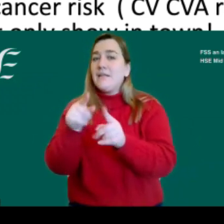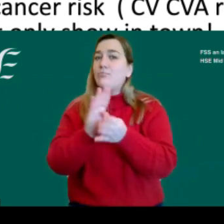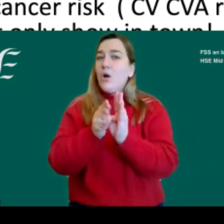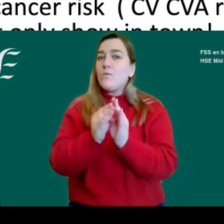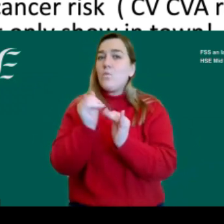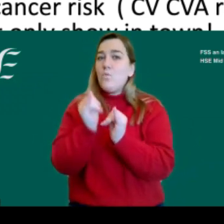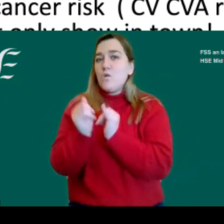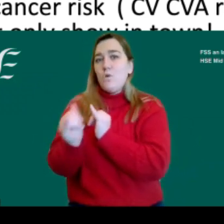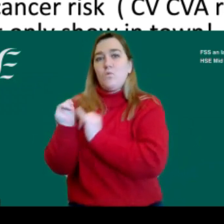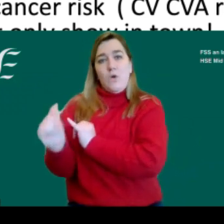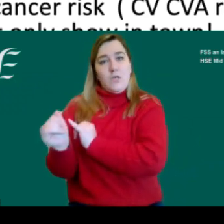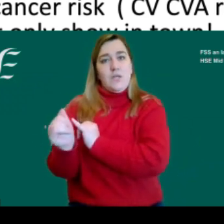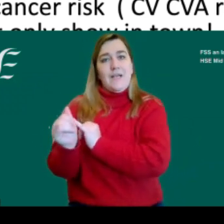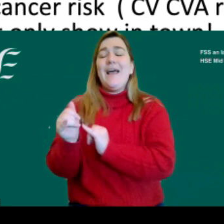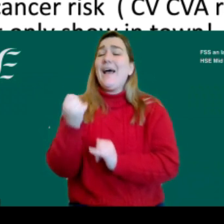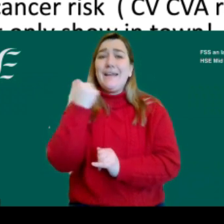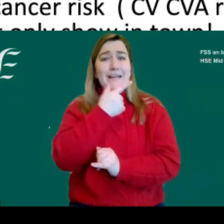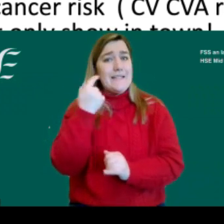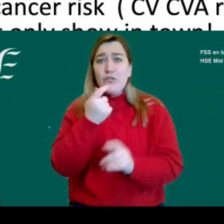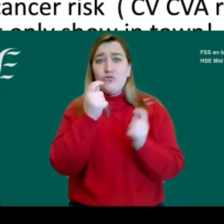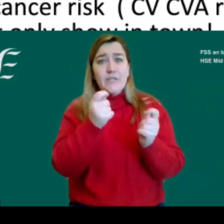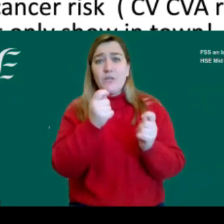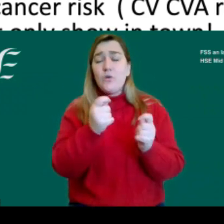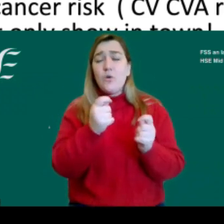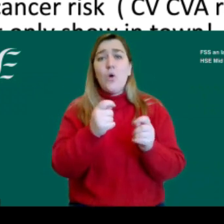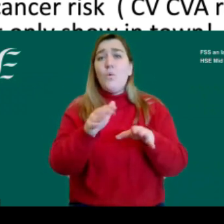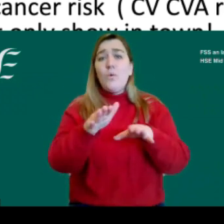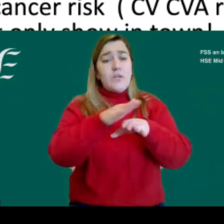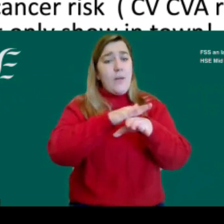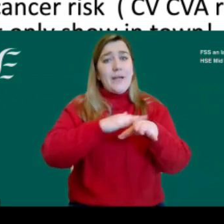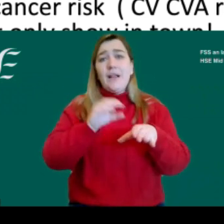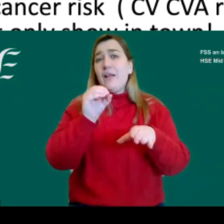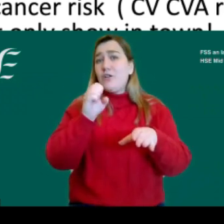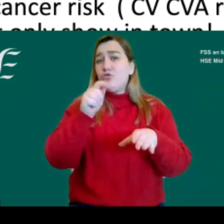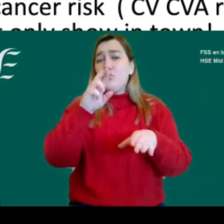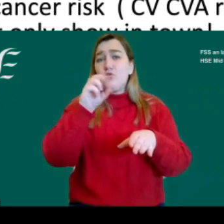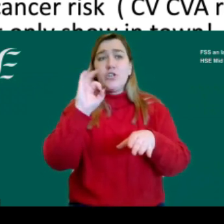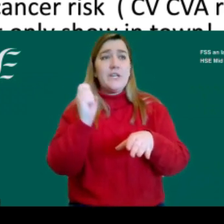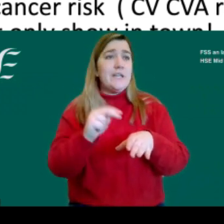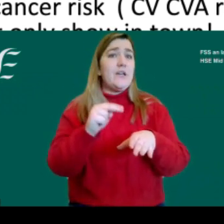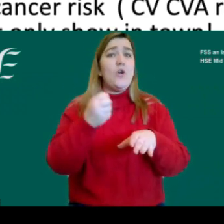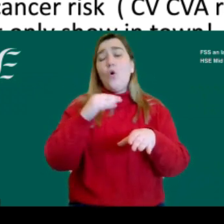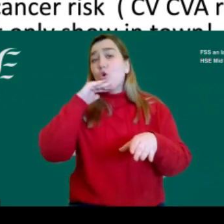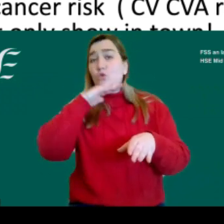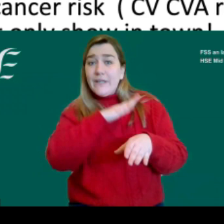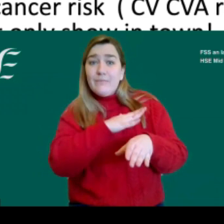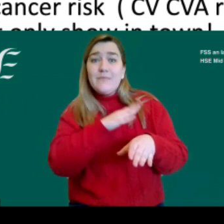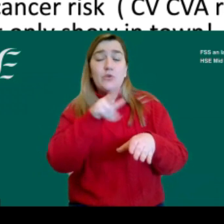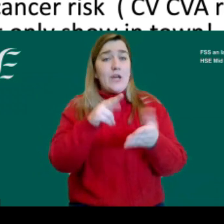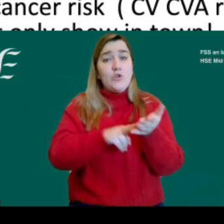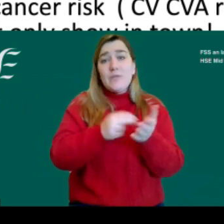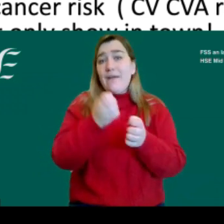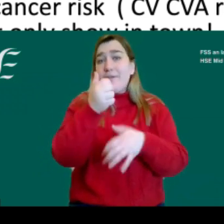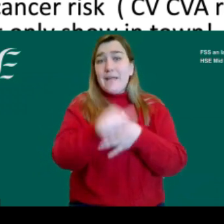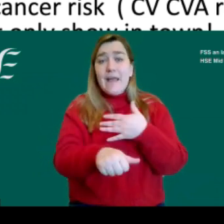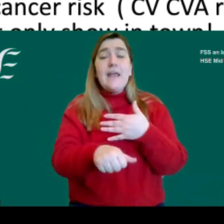pessaries and there's creams that you can use, and you might need to use them daily for a couple of weeks, and then you can back off, and usually twice a week is enough. But that stuff keeps your